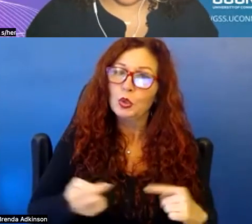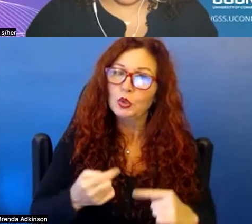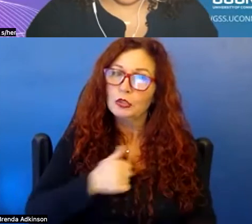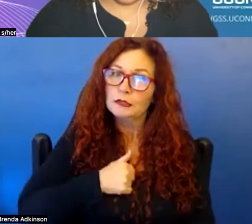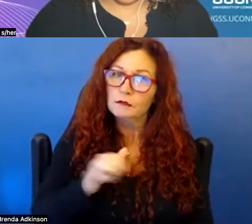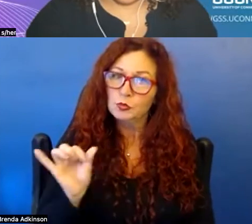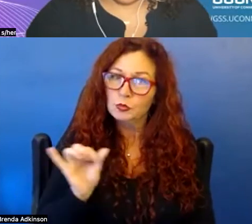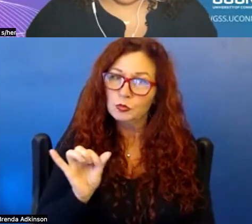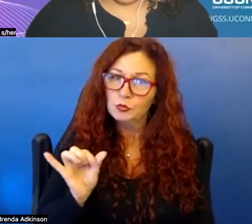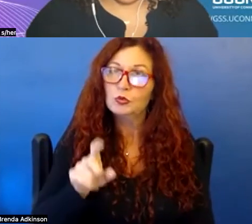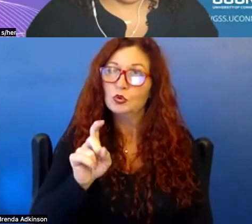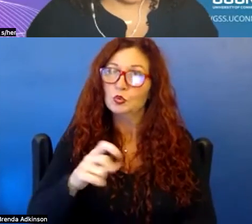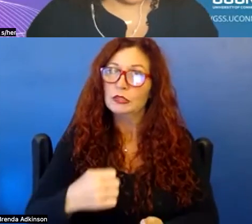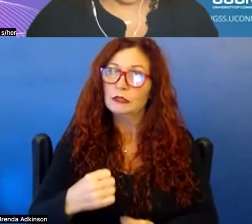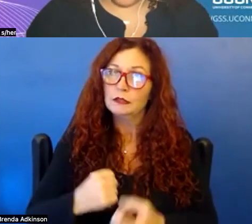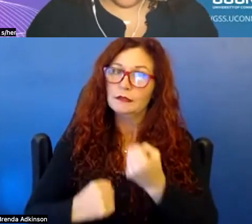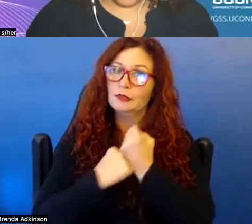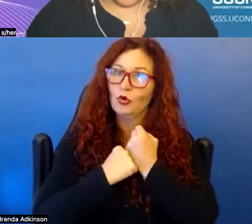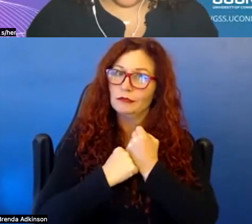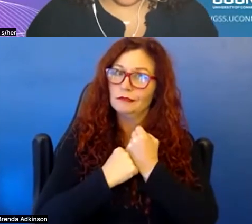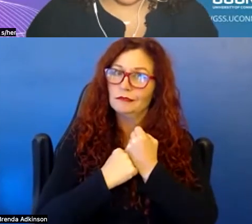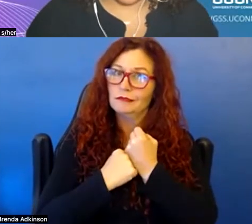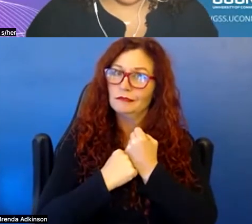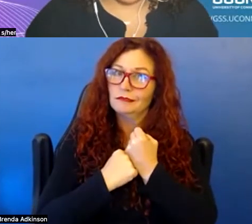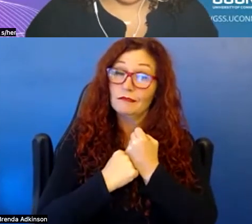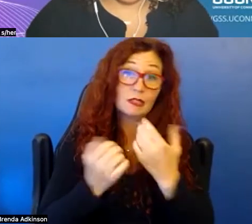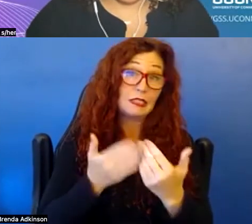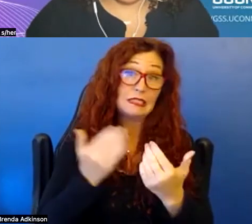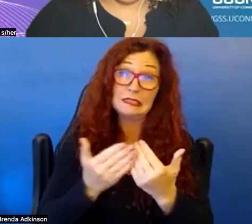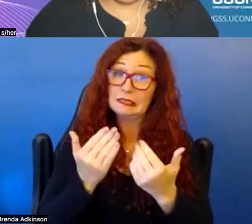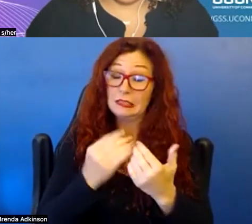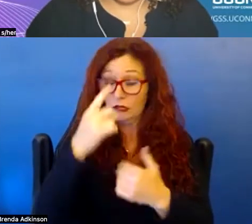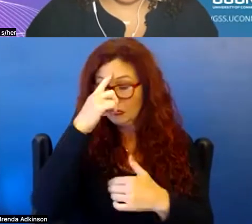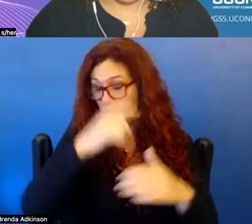reenact versions of the harm that we experience because we're burned out. And